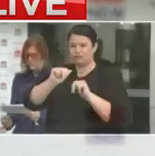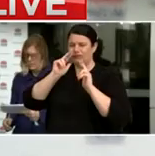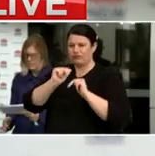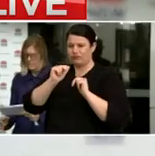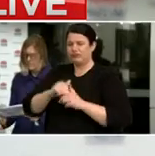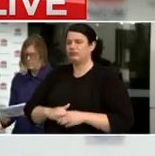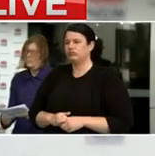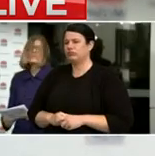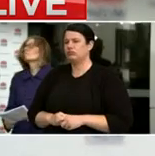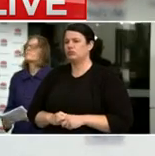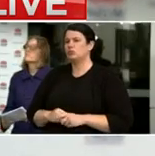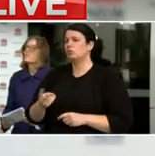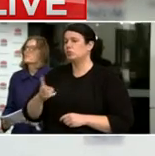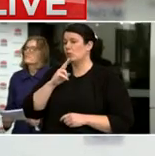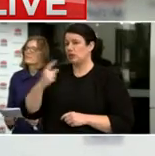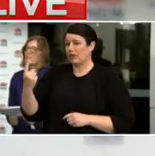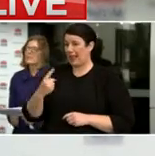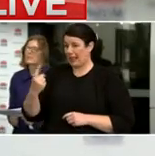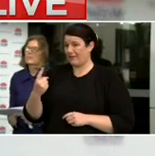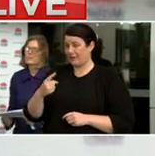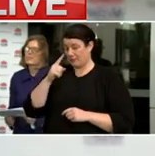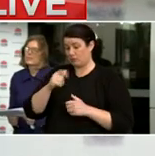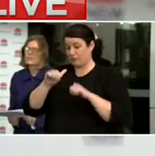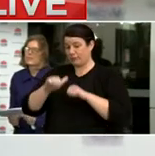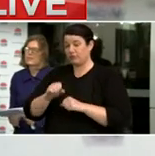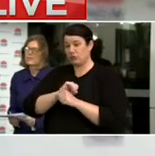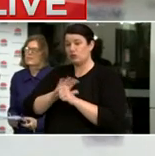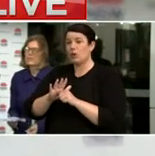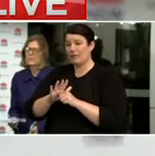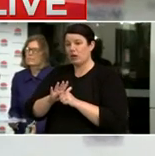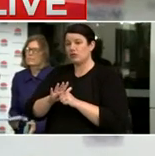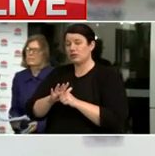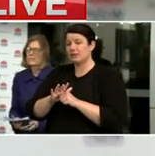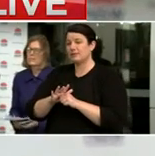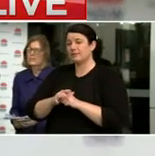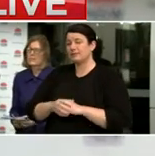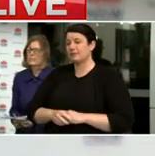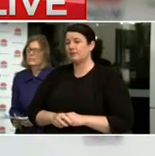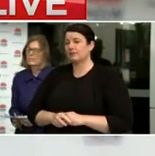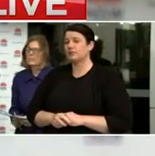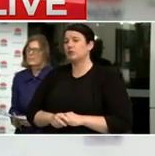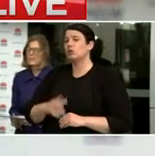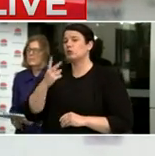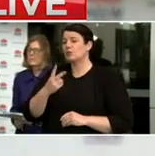Of those 211 cases, I can confirm to you that